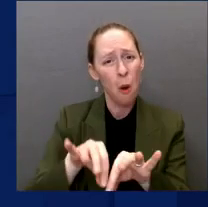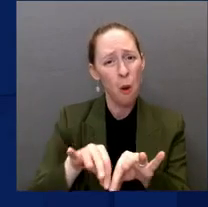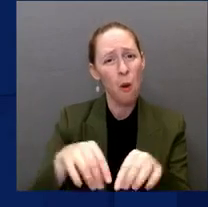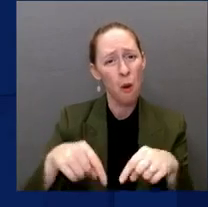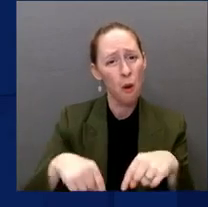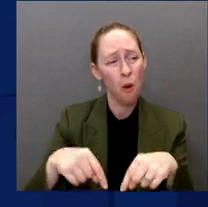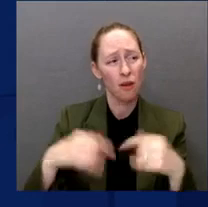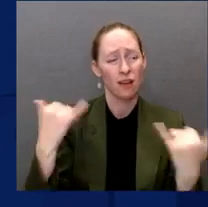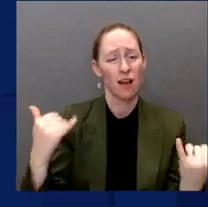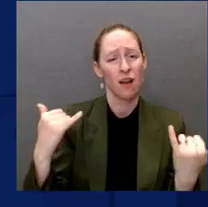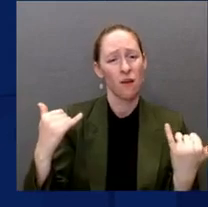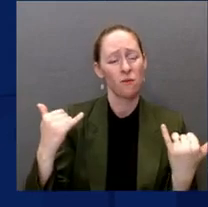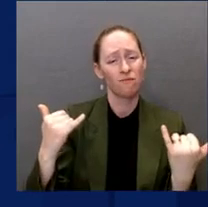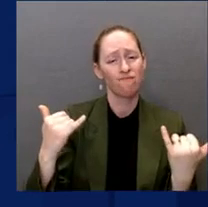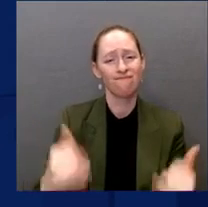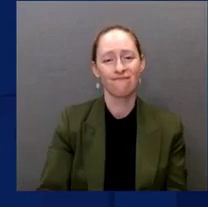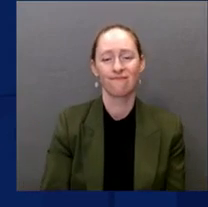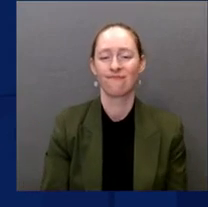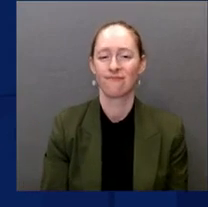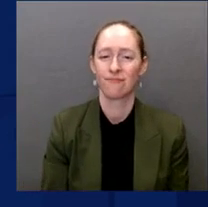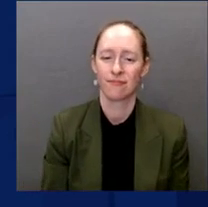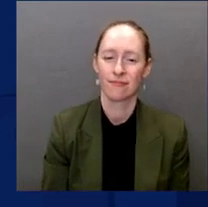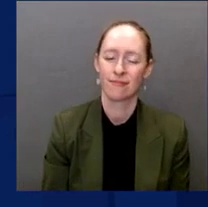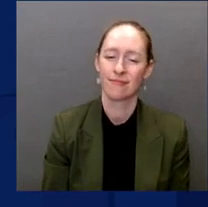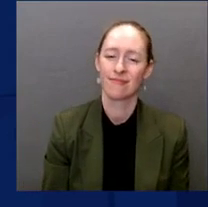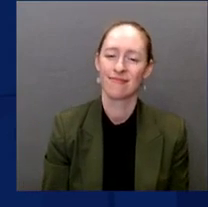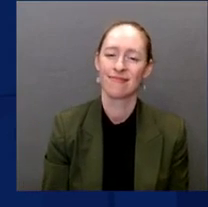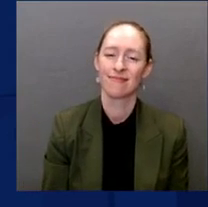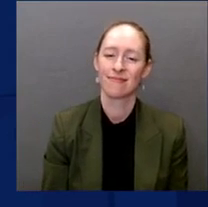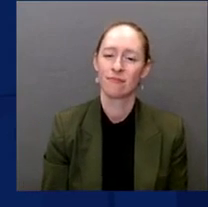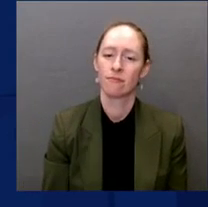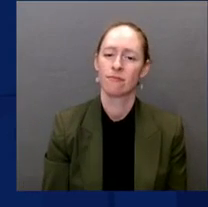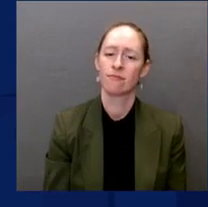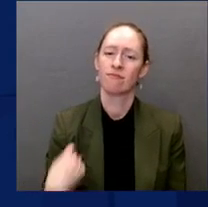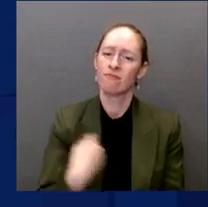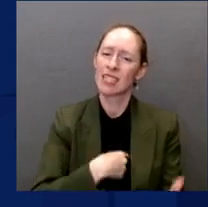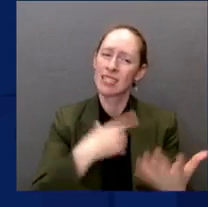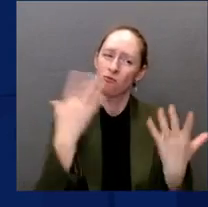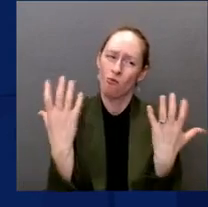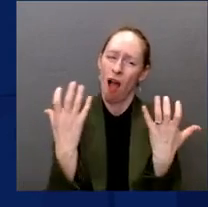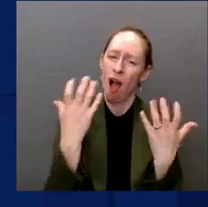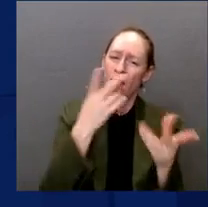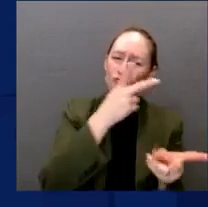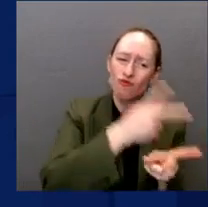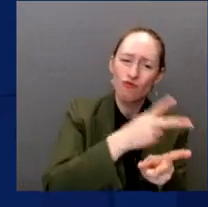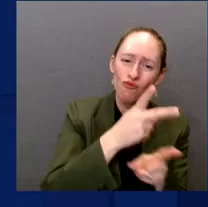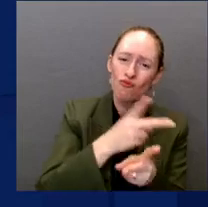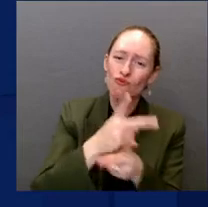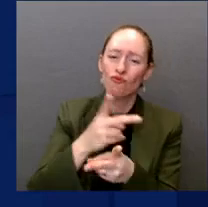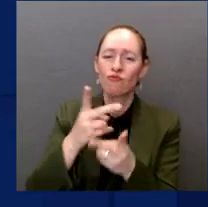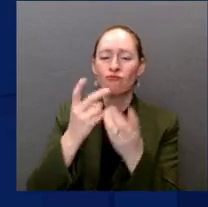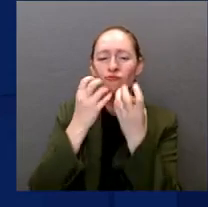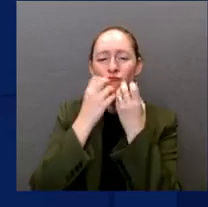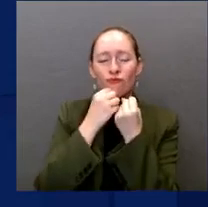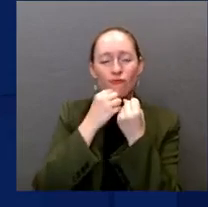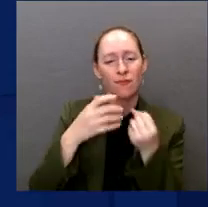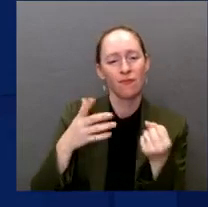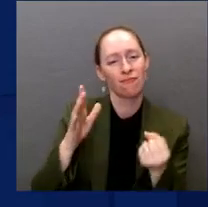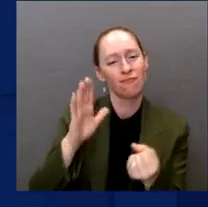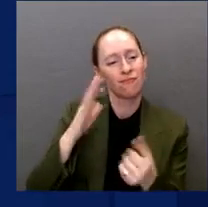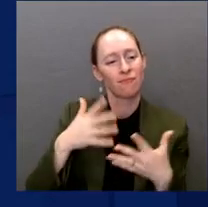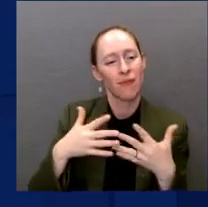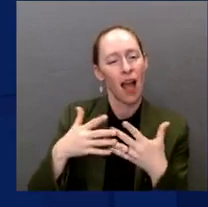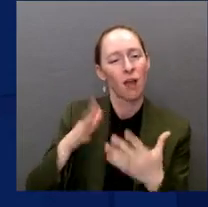of America. In America, no child should go to bed hungry.